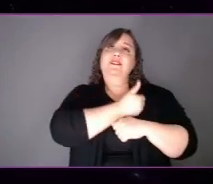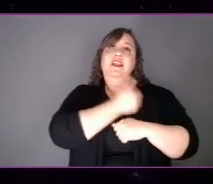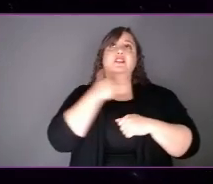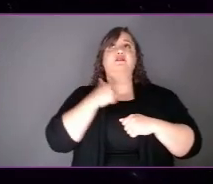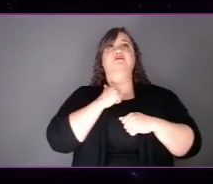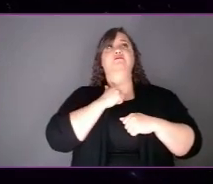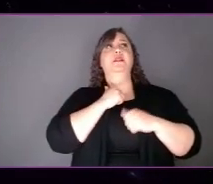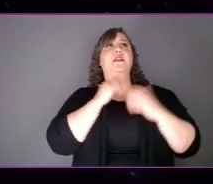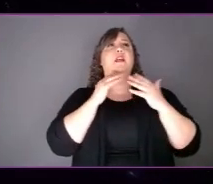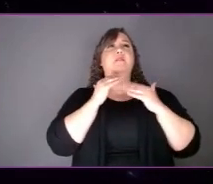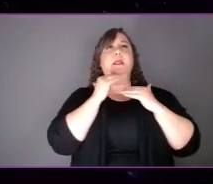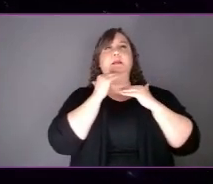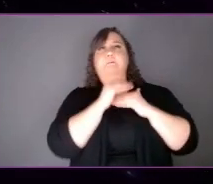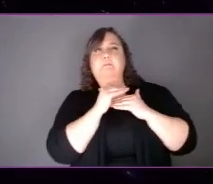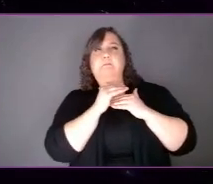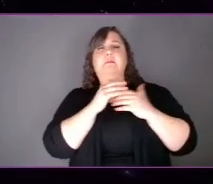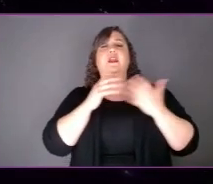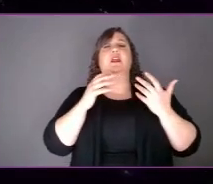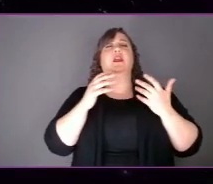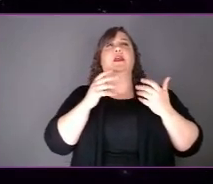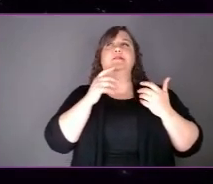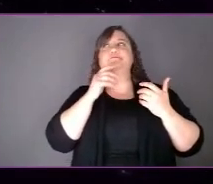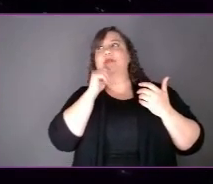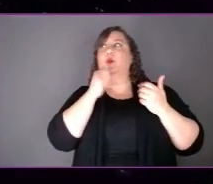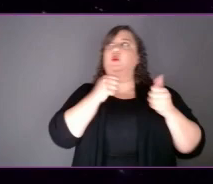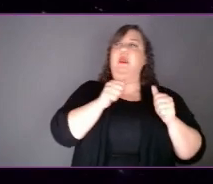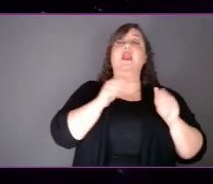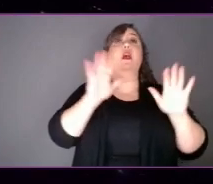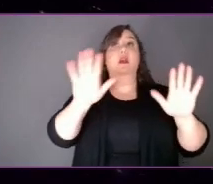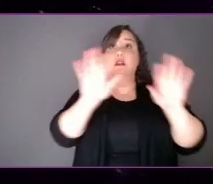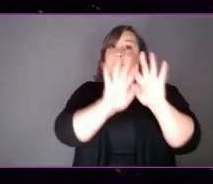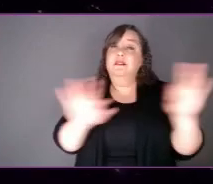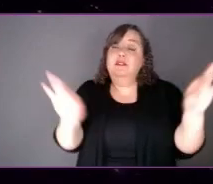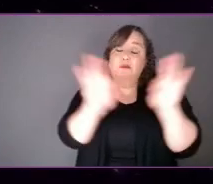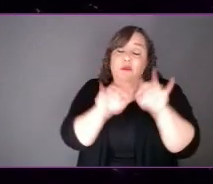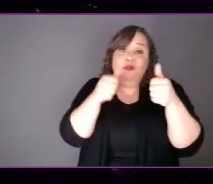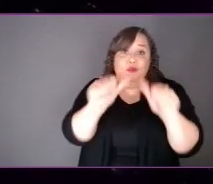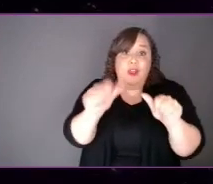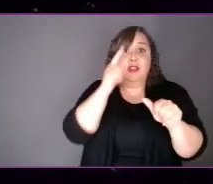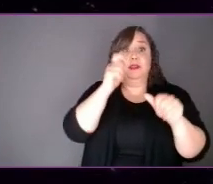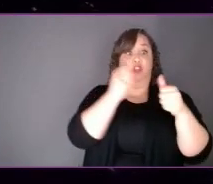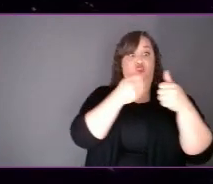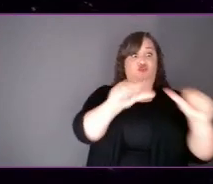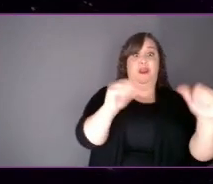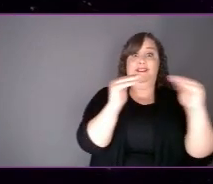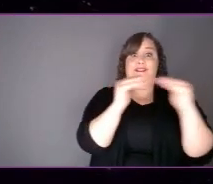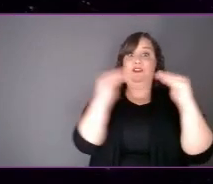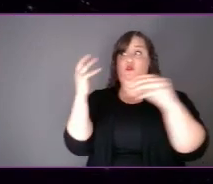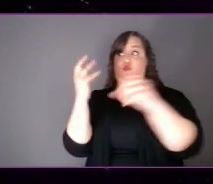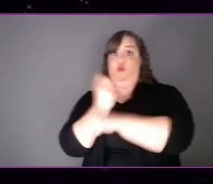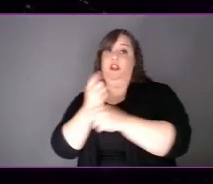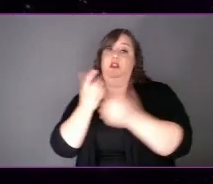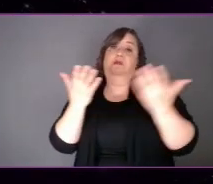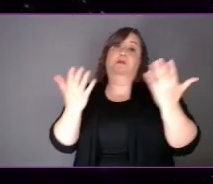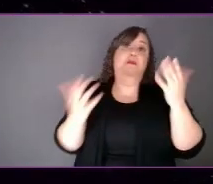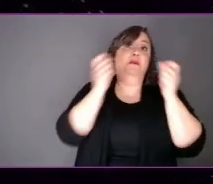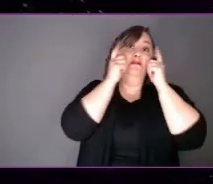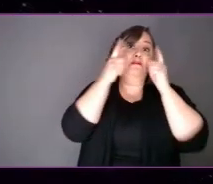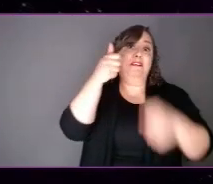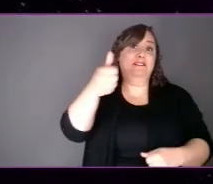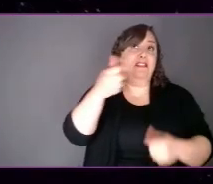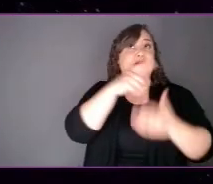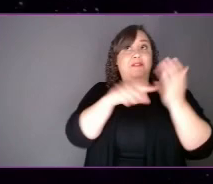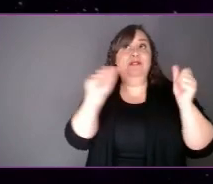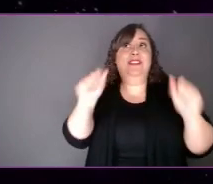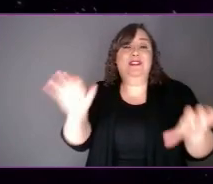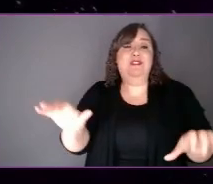first. But I think it's very important to try because trying is winning and you just might be surprised what you could do.